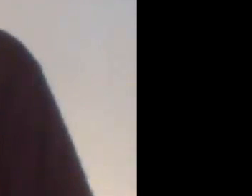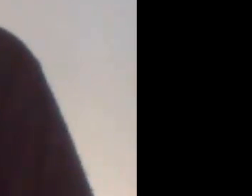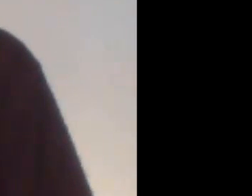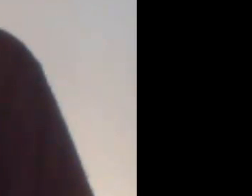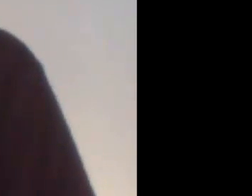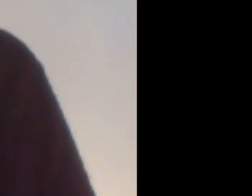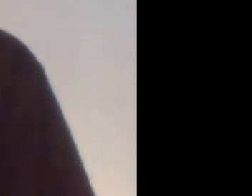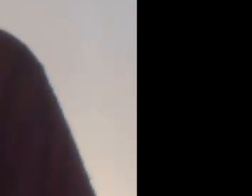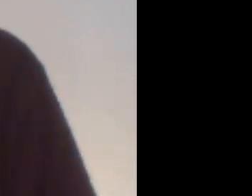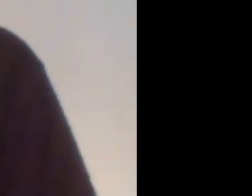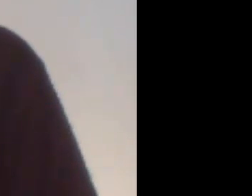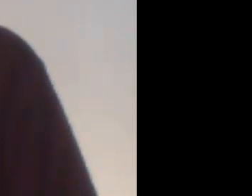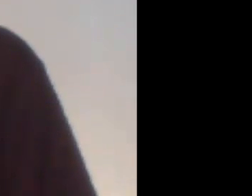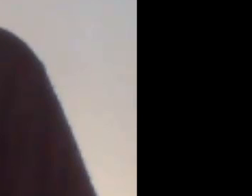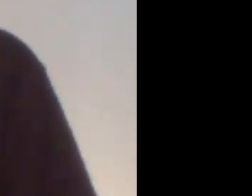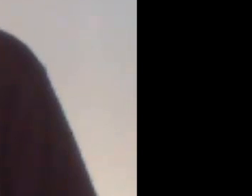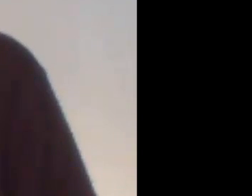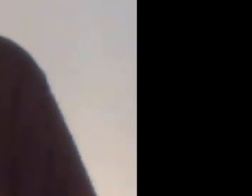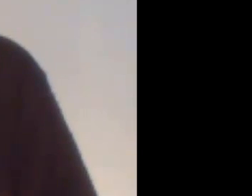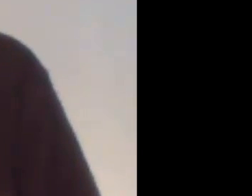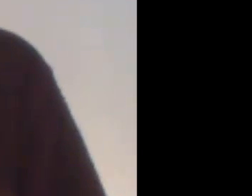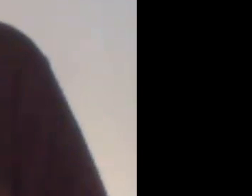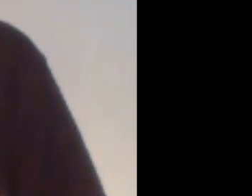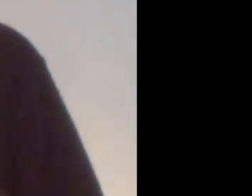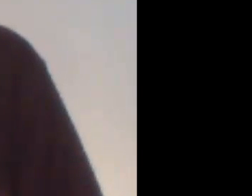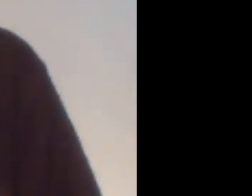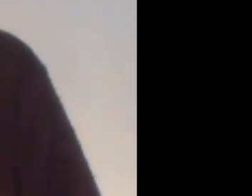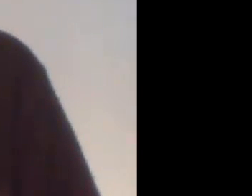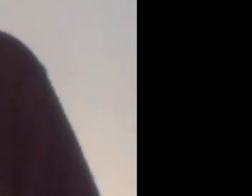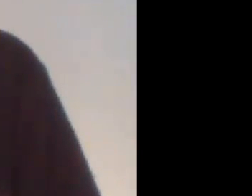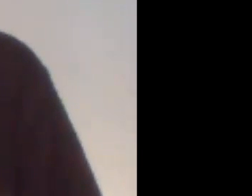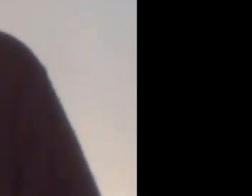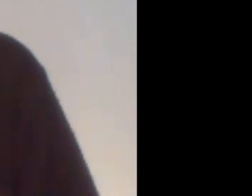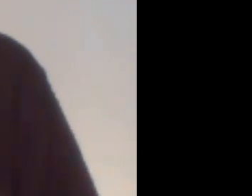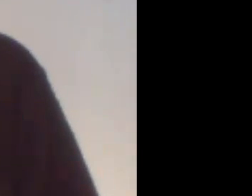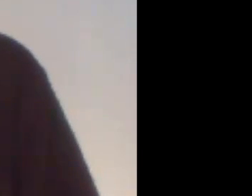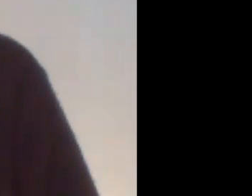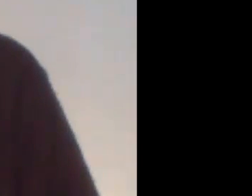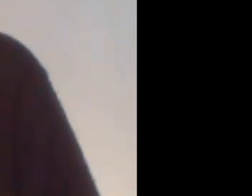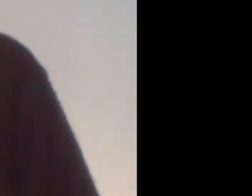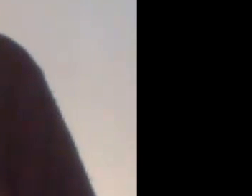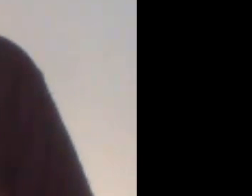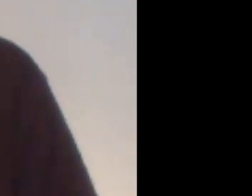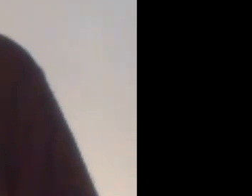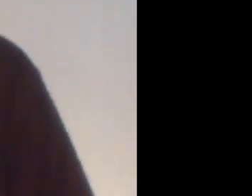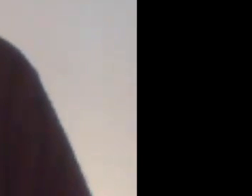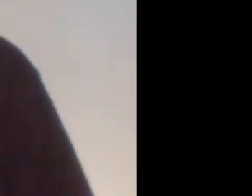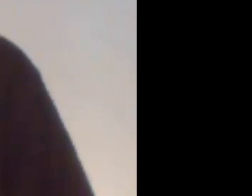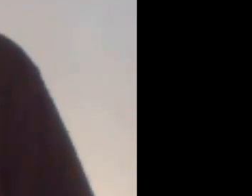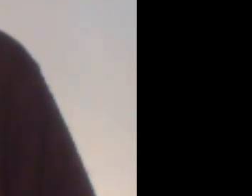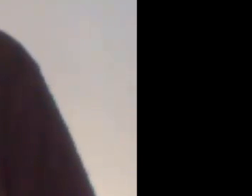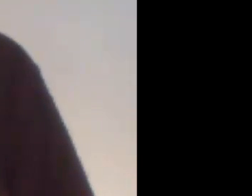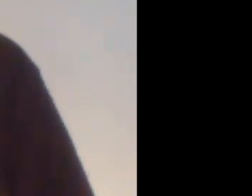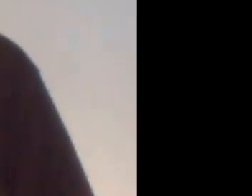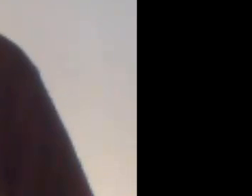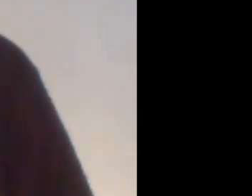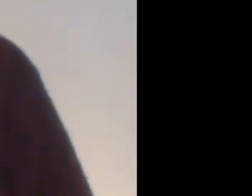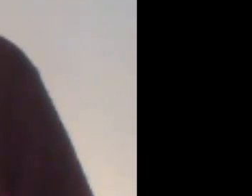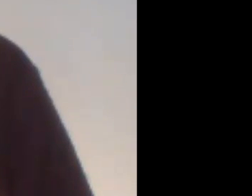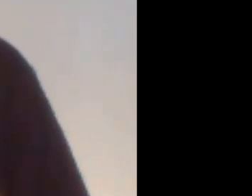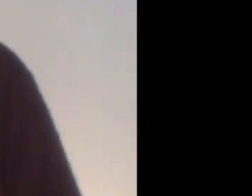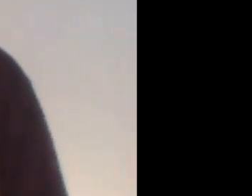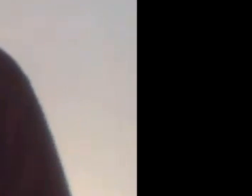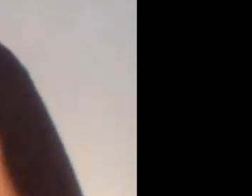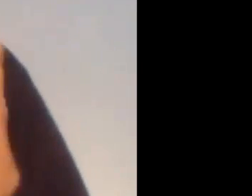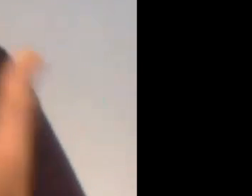question. You know it's a question because you raised your voice. The answer is ça va. So your voice comes back down again in the answer.